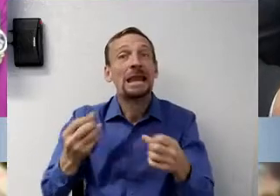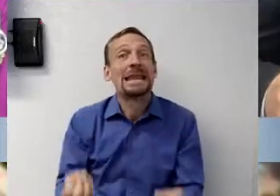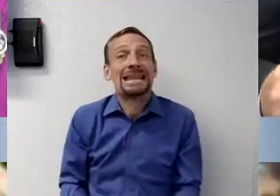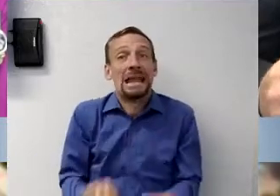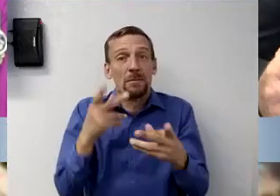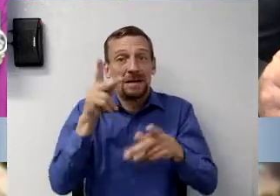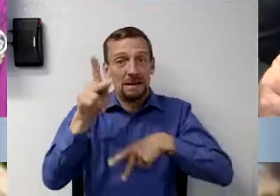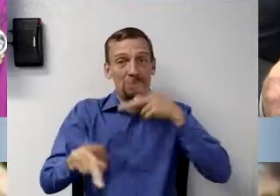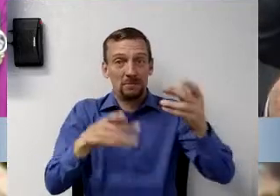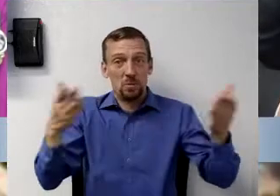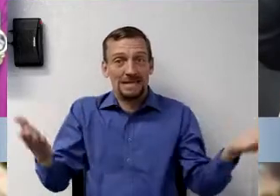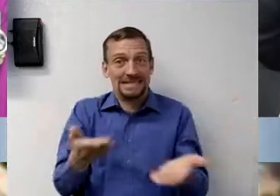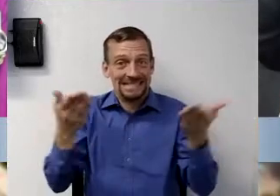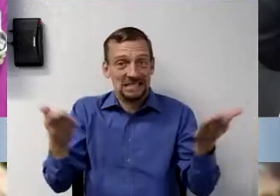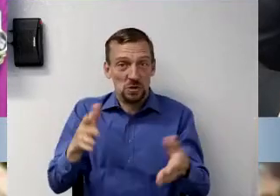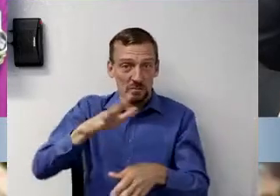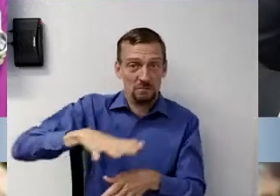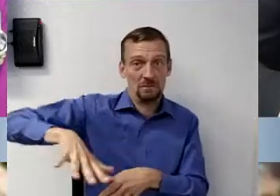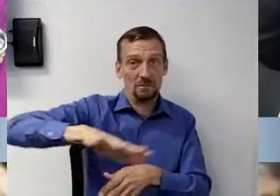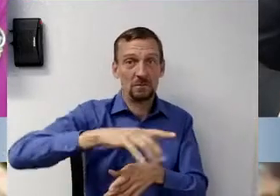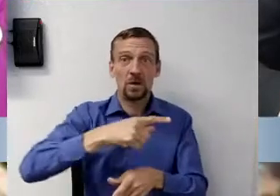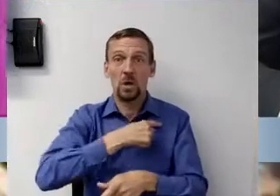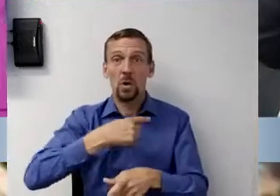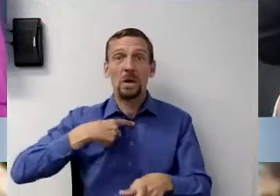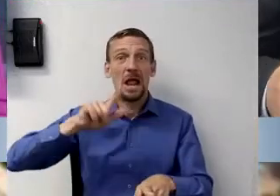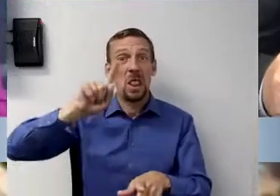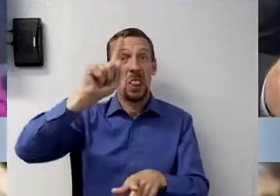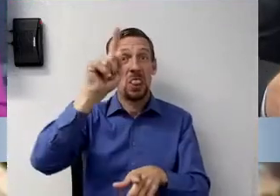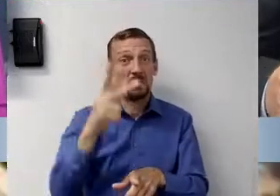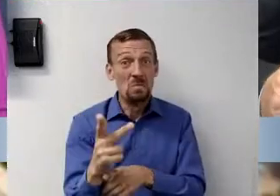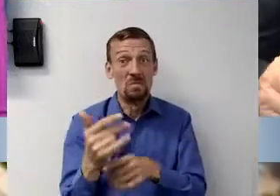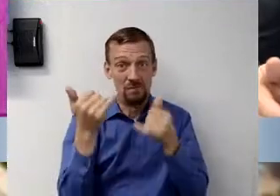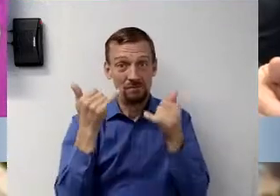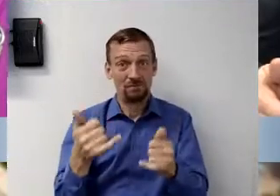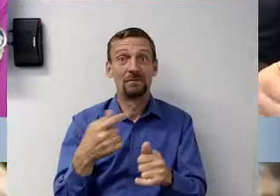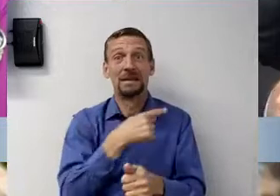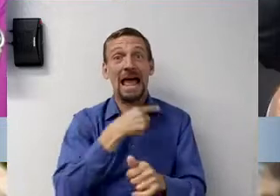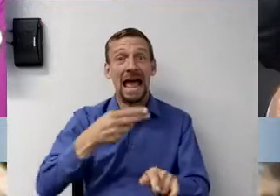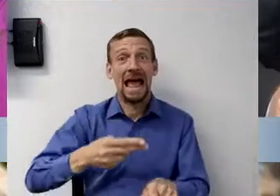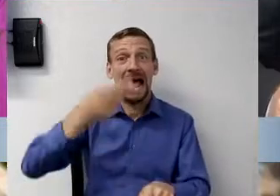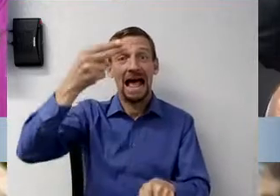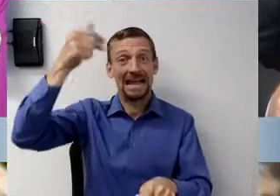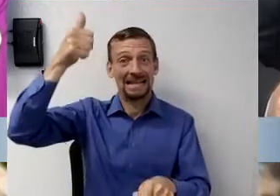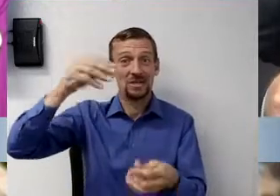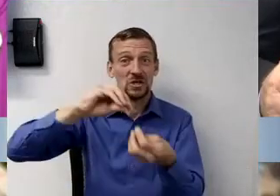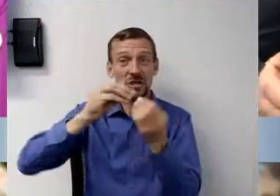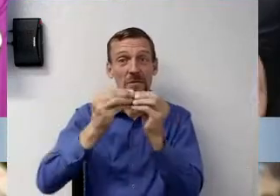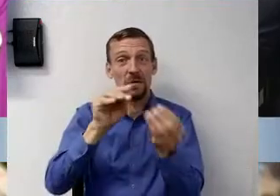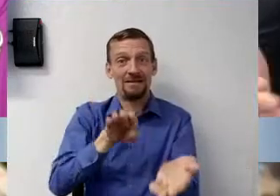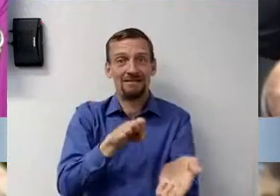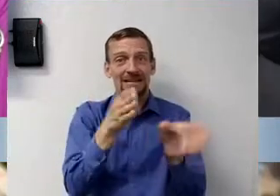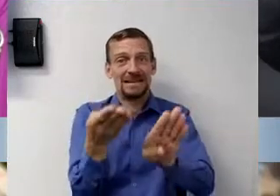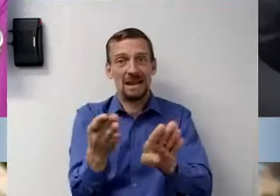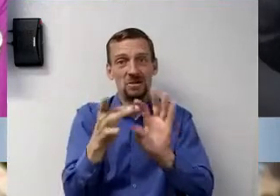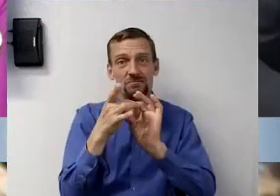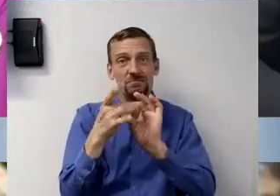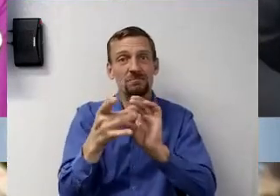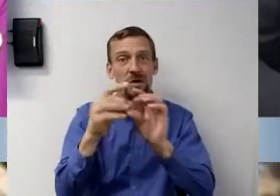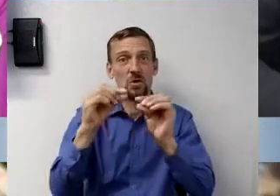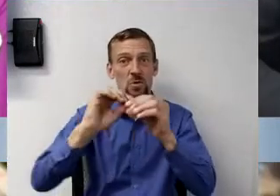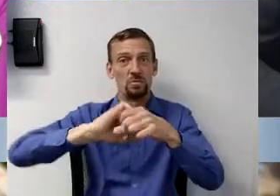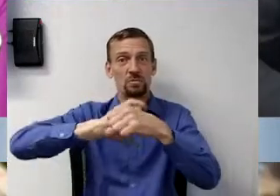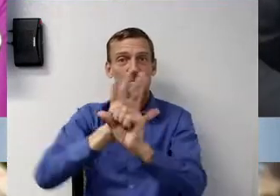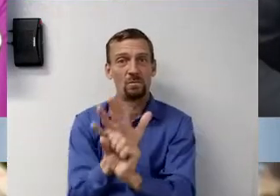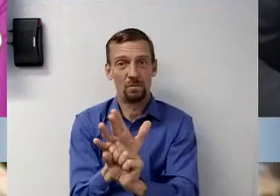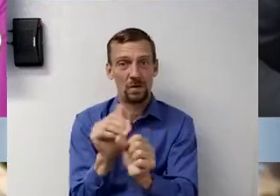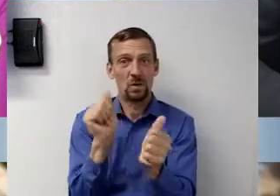also we rank third out of those 58 counties in terms of having the highest number of deaths that are COVID related for that